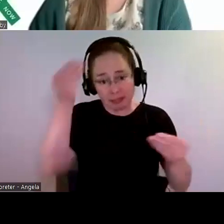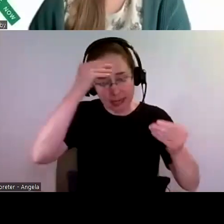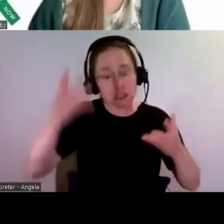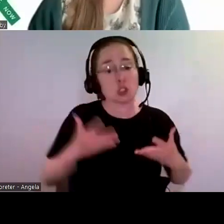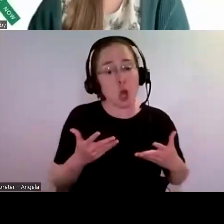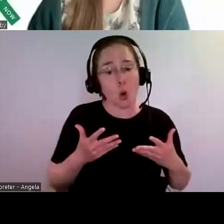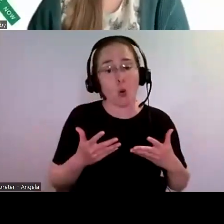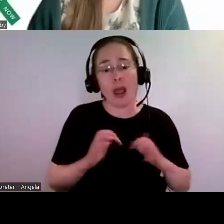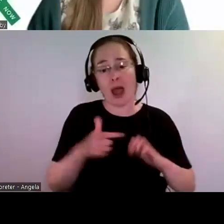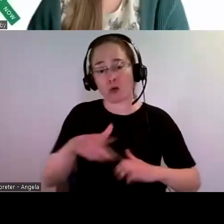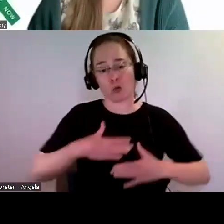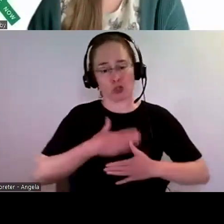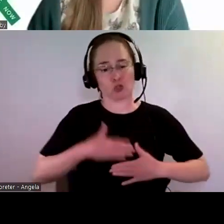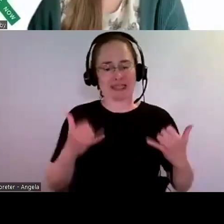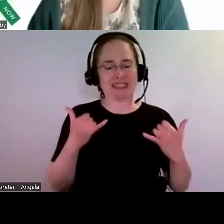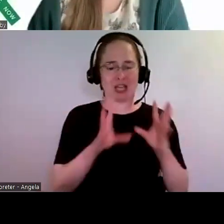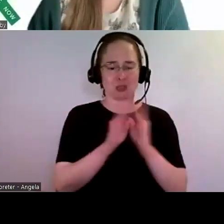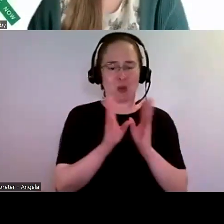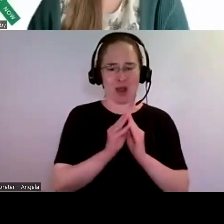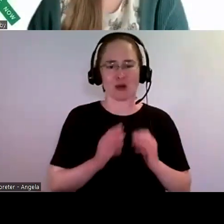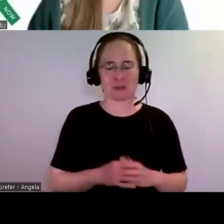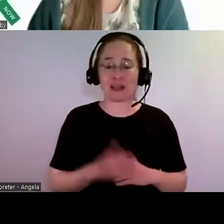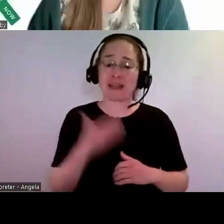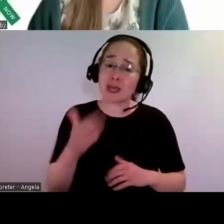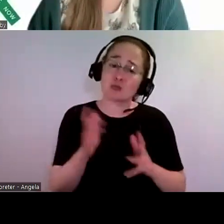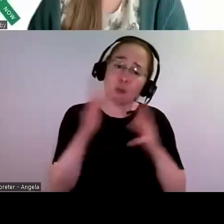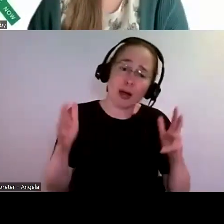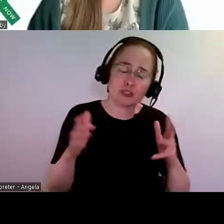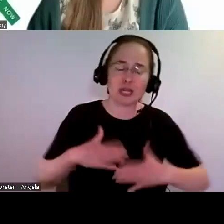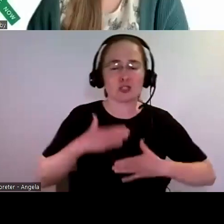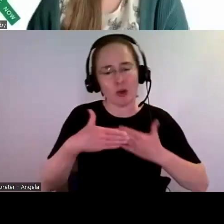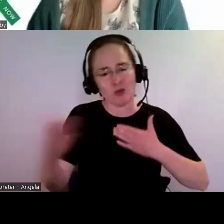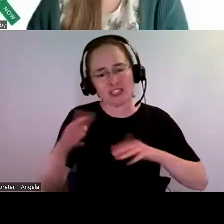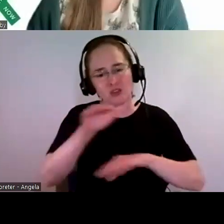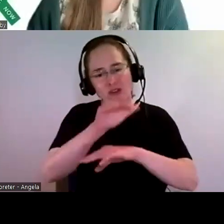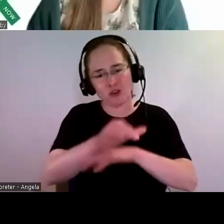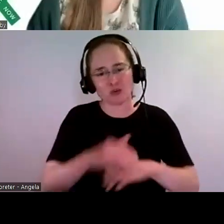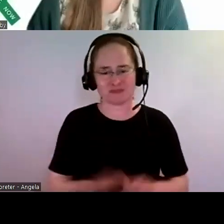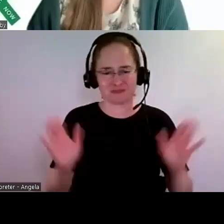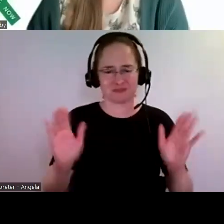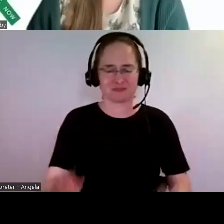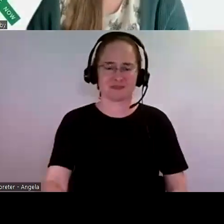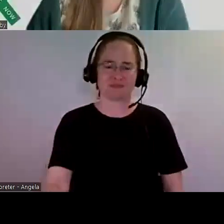know how you enjoyed today's webinar. Thank you so much and enjoy the rest of your afternoon.